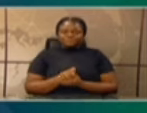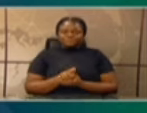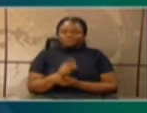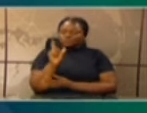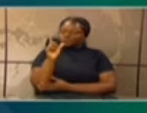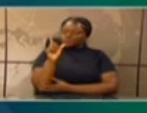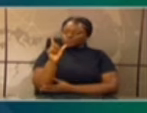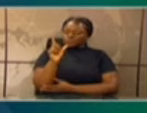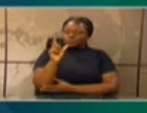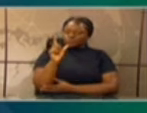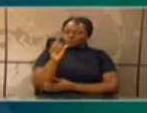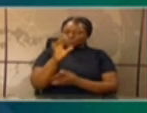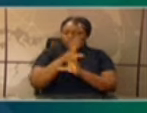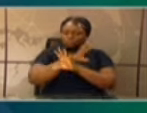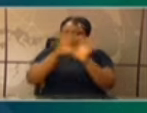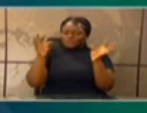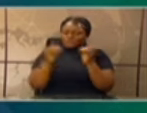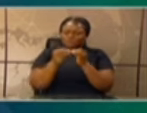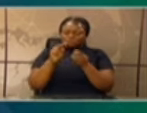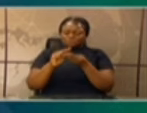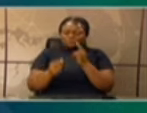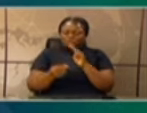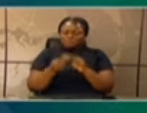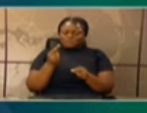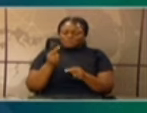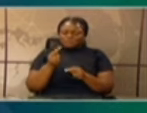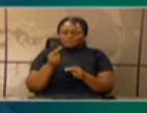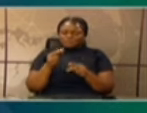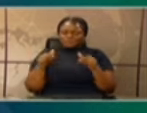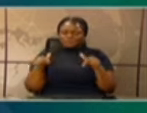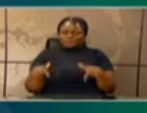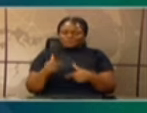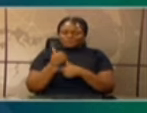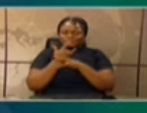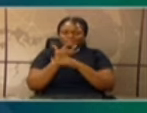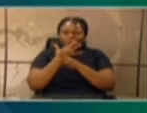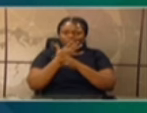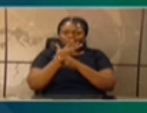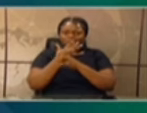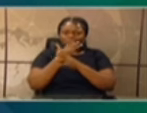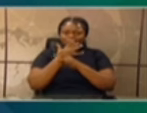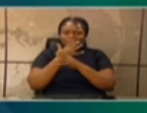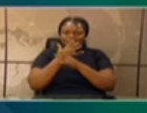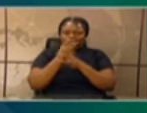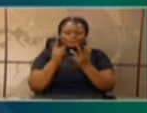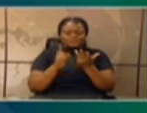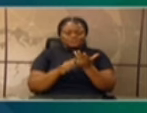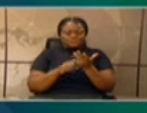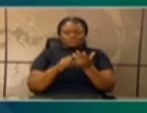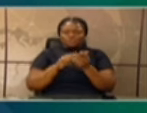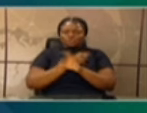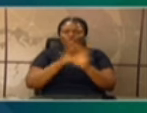Total number of kilometers in Germany. Uya, bo Italy, so